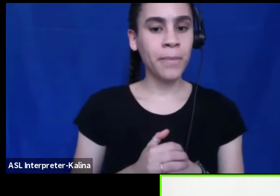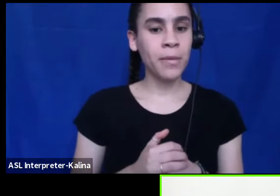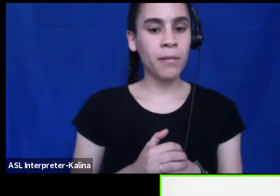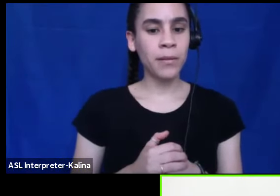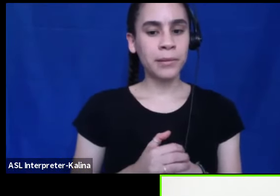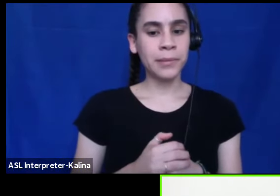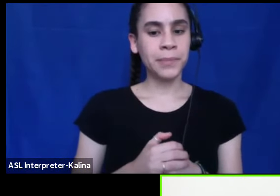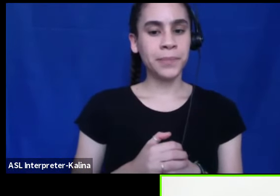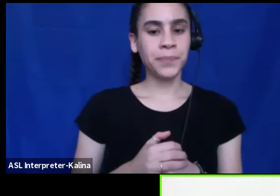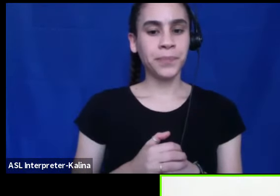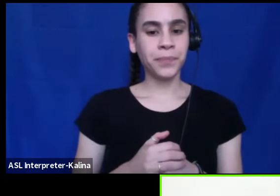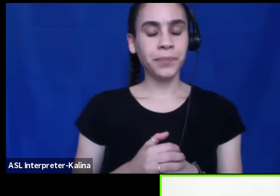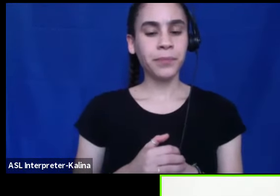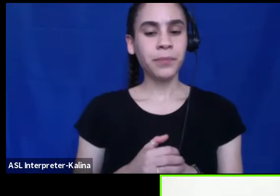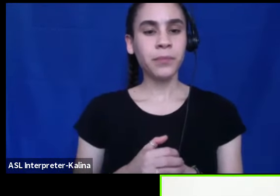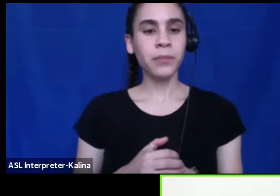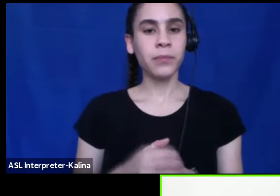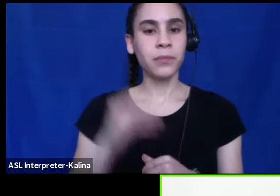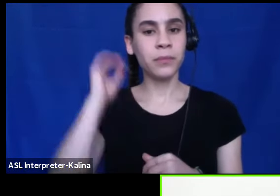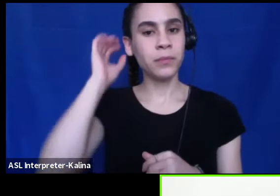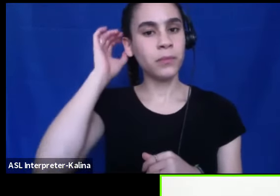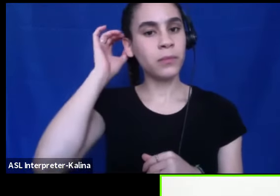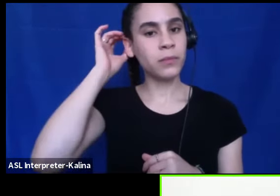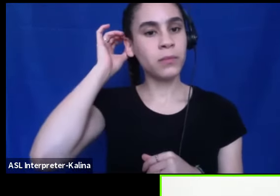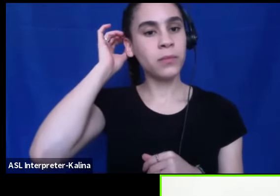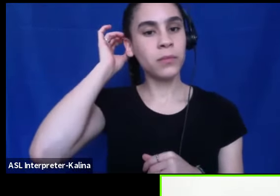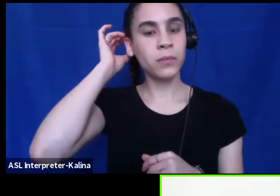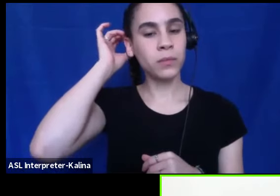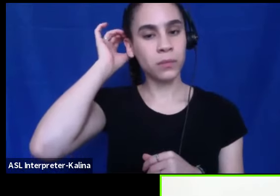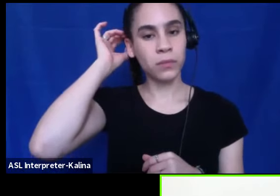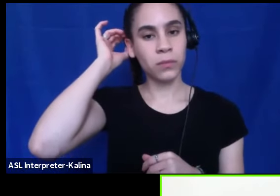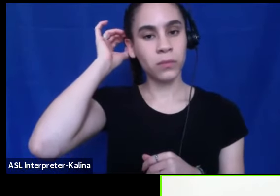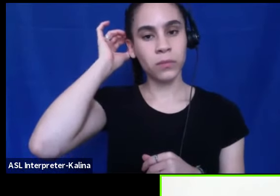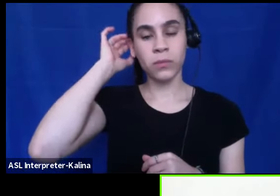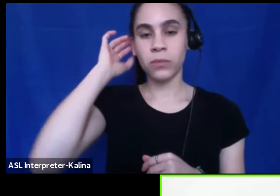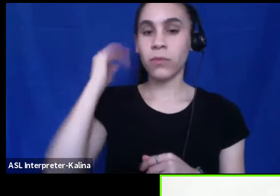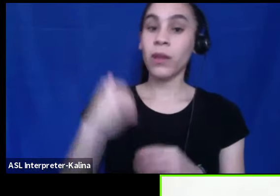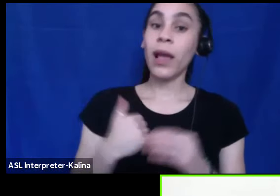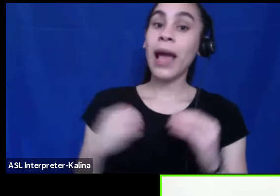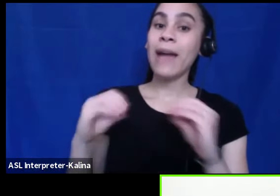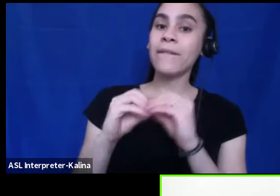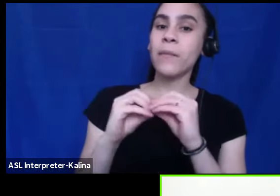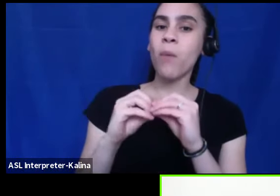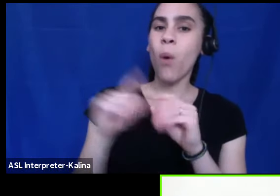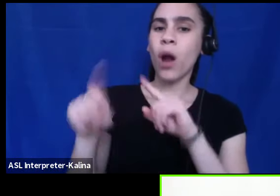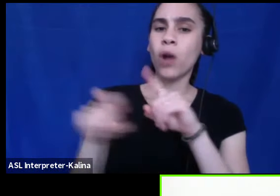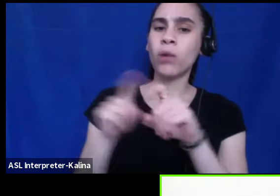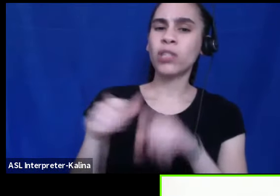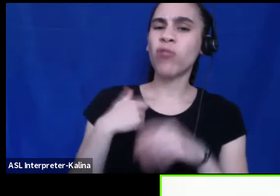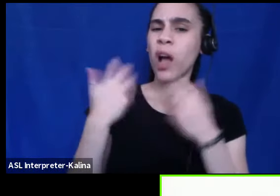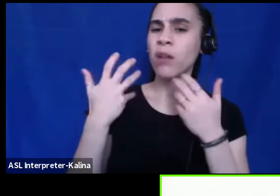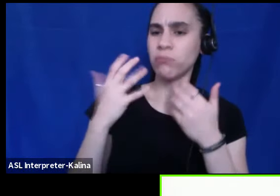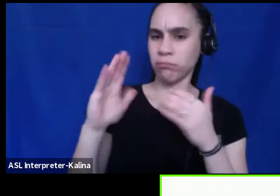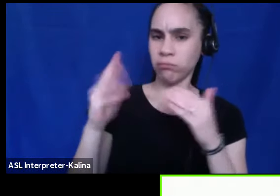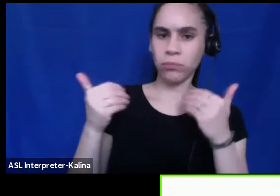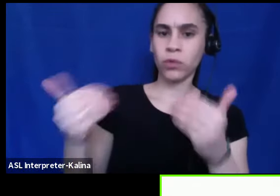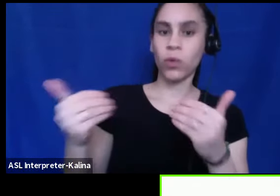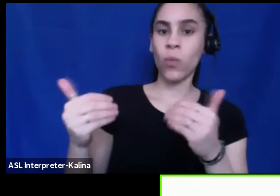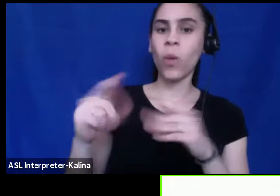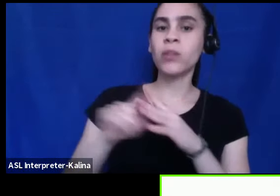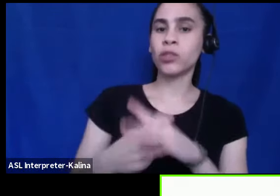I'm going to jump in. I have more questions, but I'm going to jump into a few questions because we have a lot